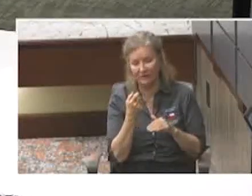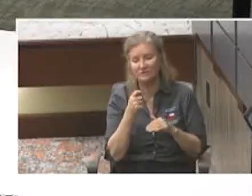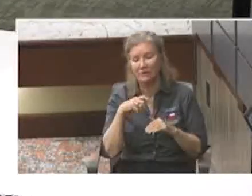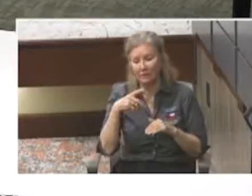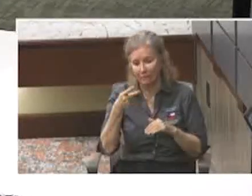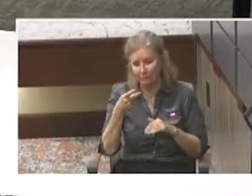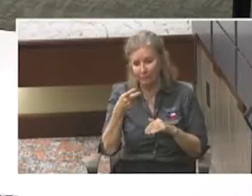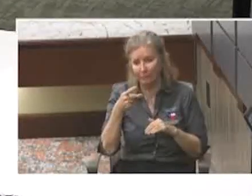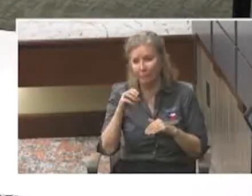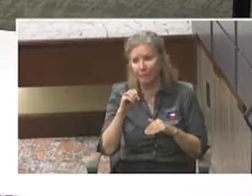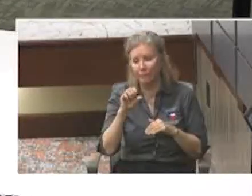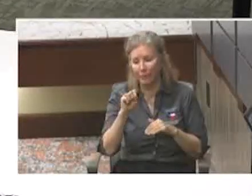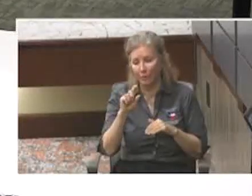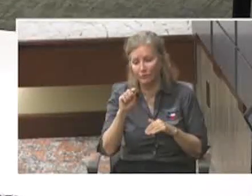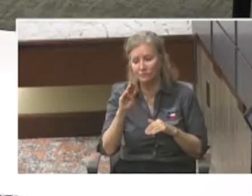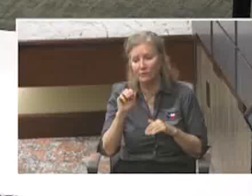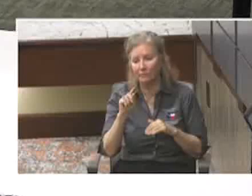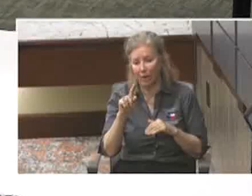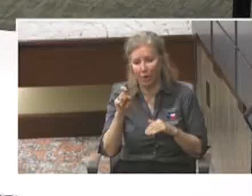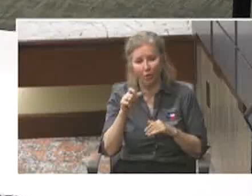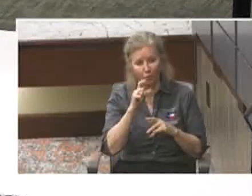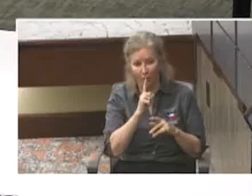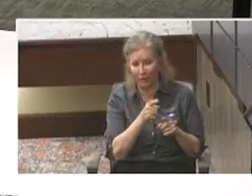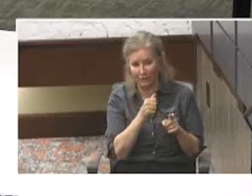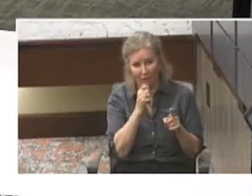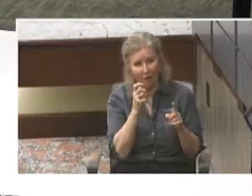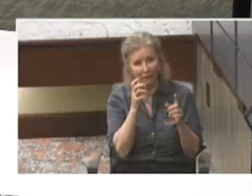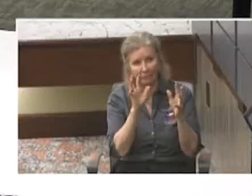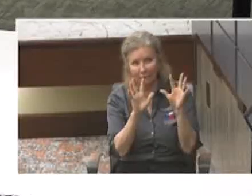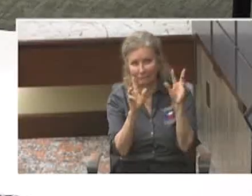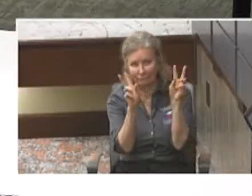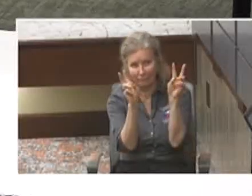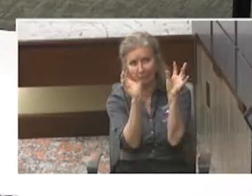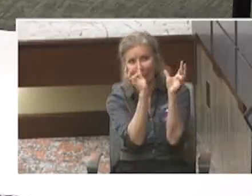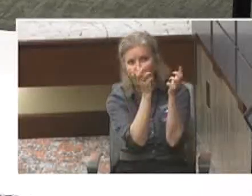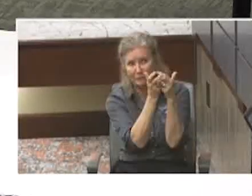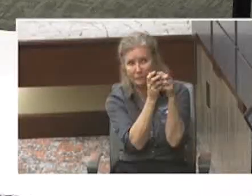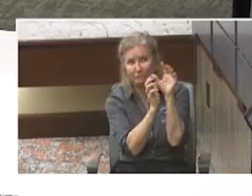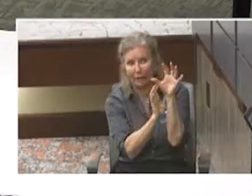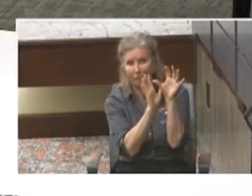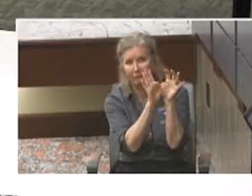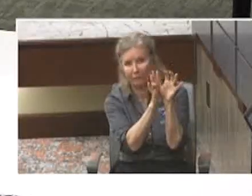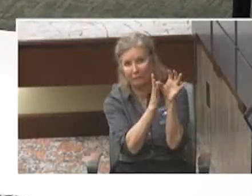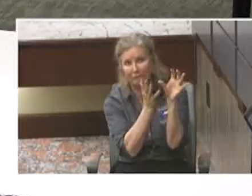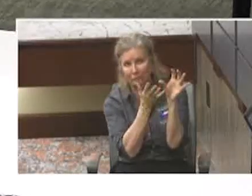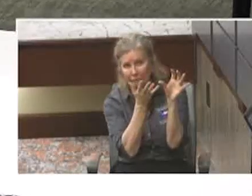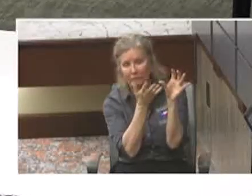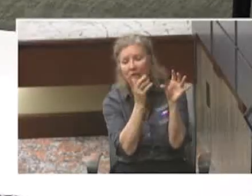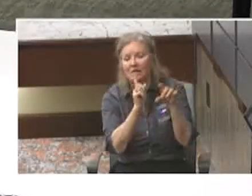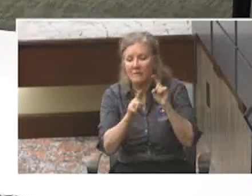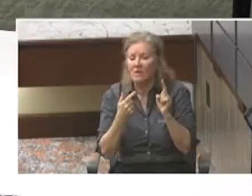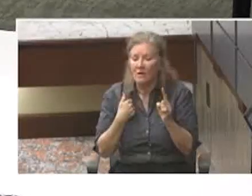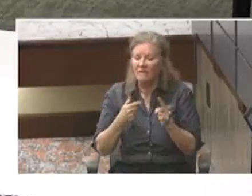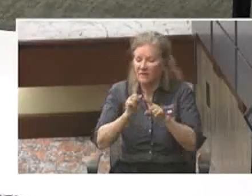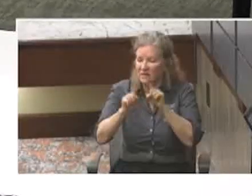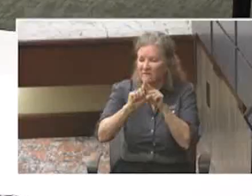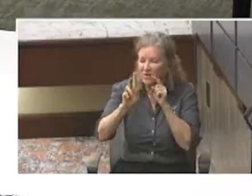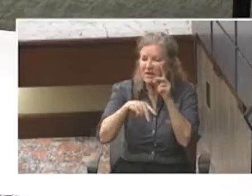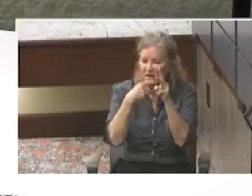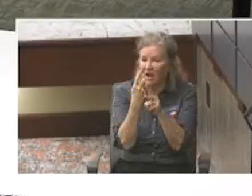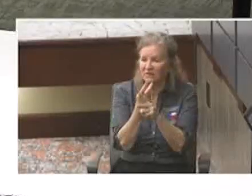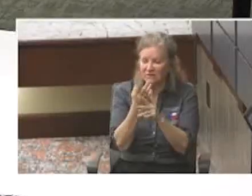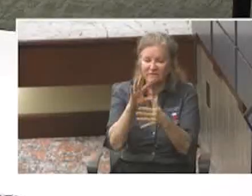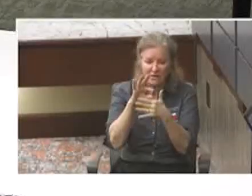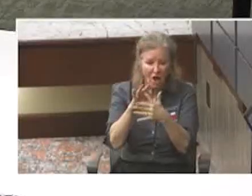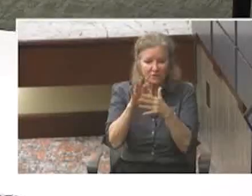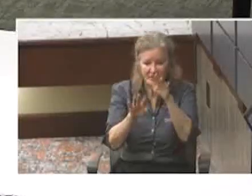I don't, you know, we are cognizant of different types of content related to that. And, but